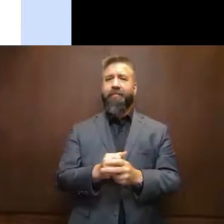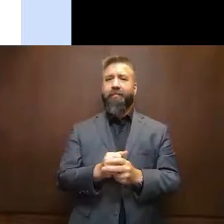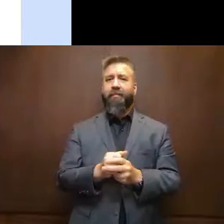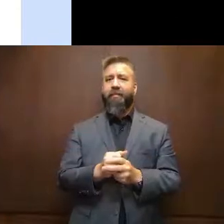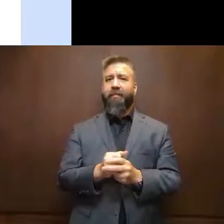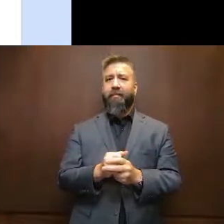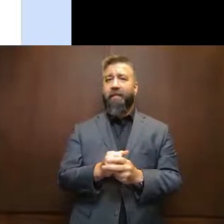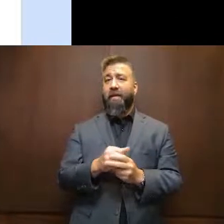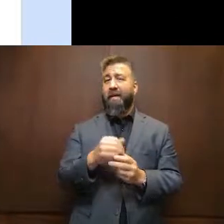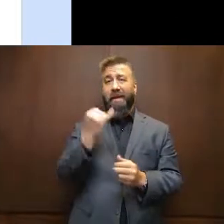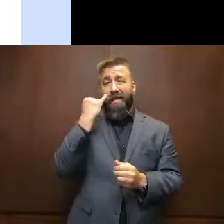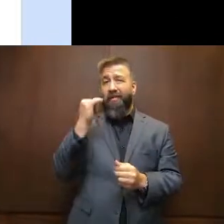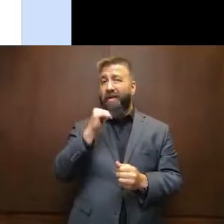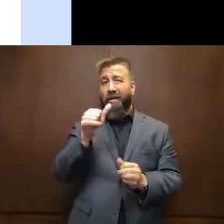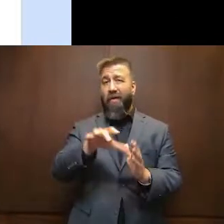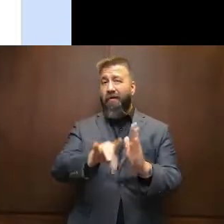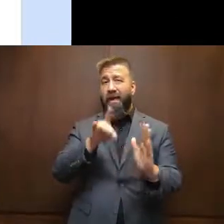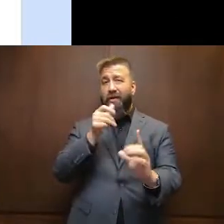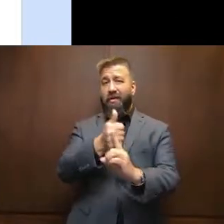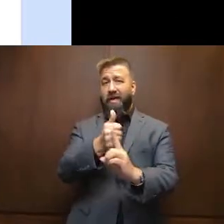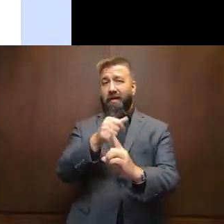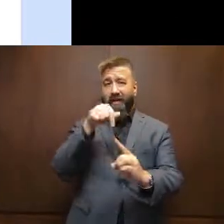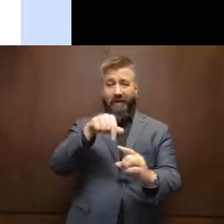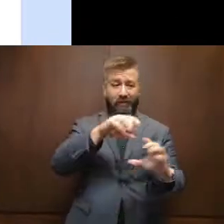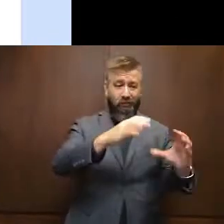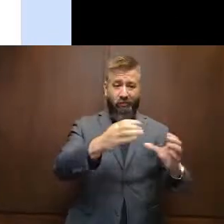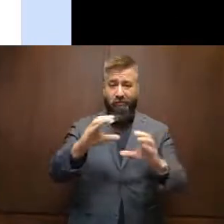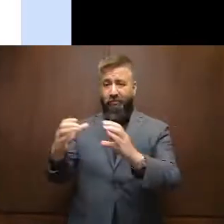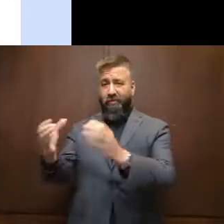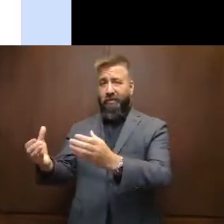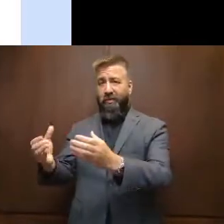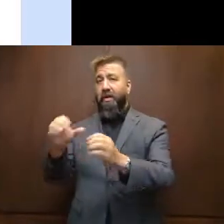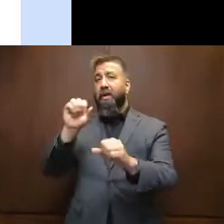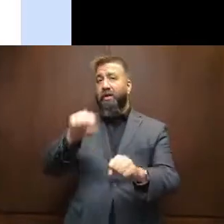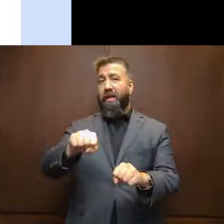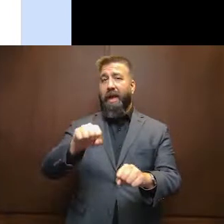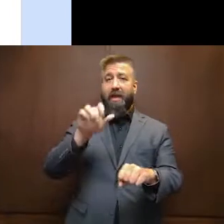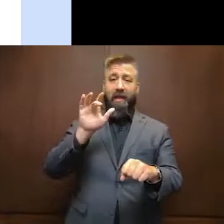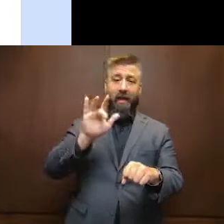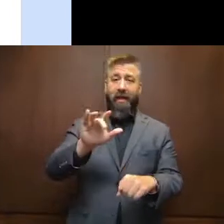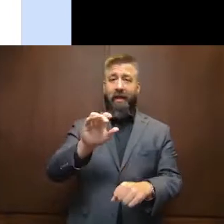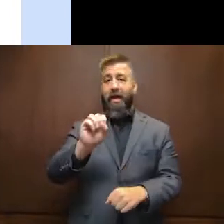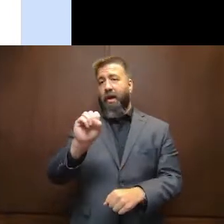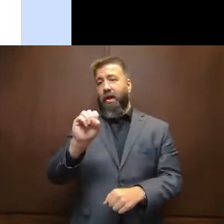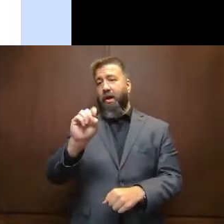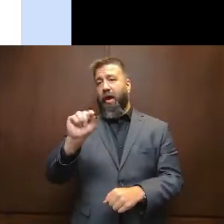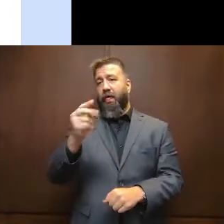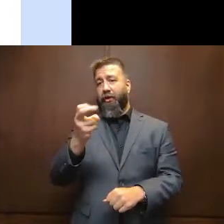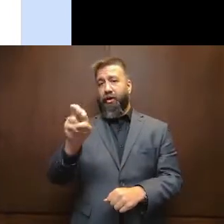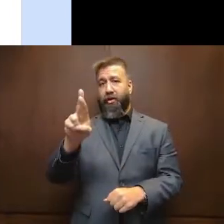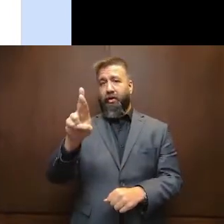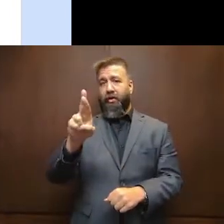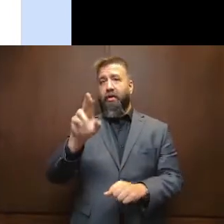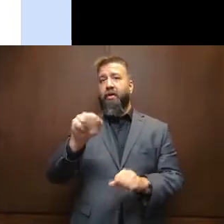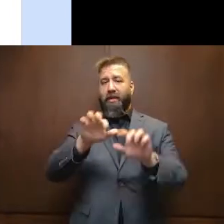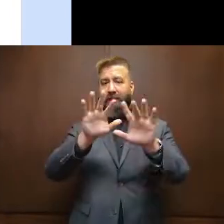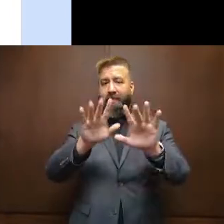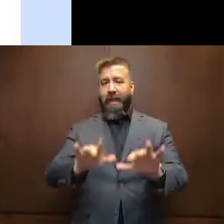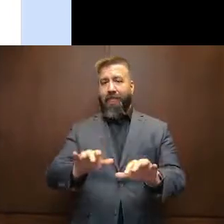don't find yourself in any of those categories, you can click the other button and it will allow you to type in an option